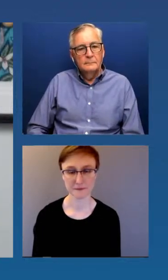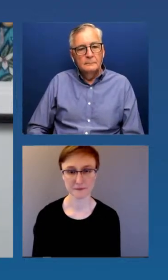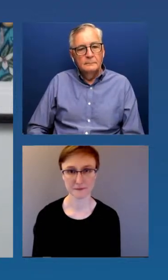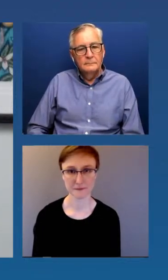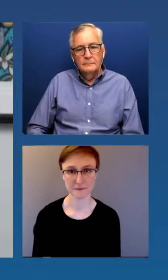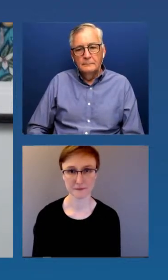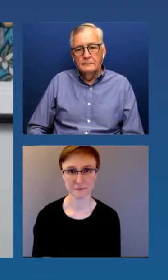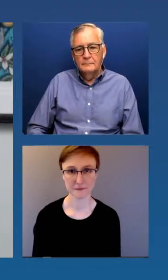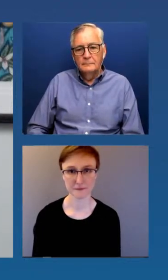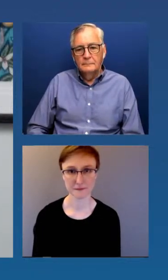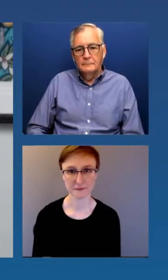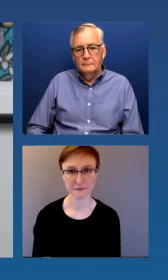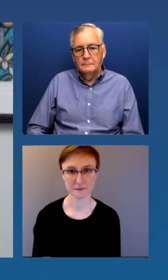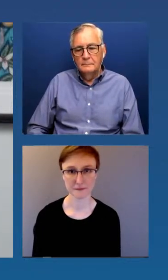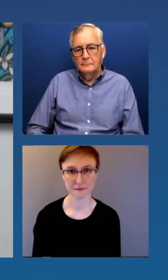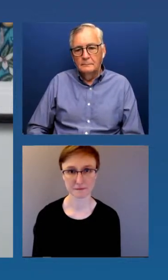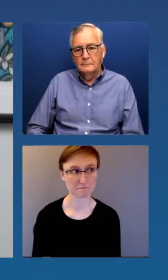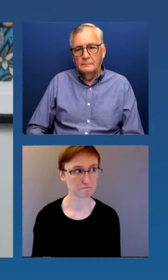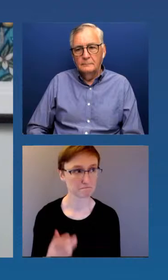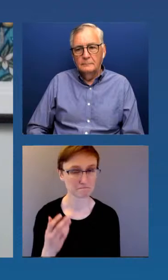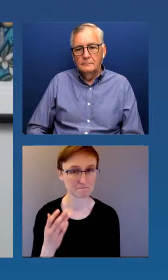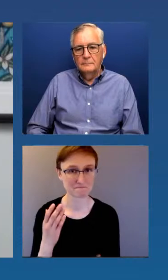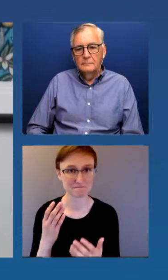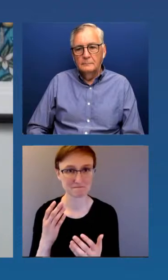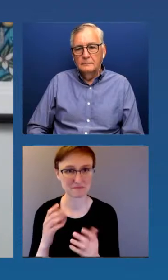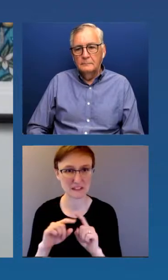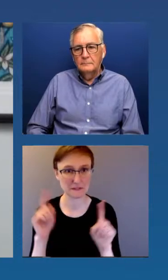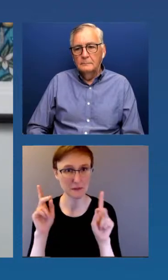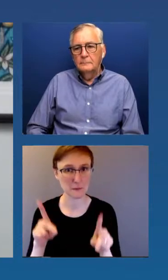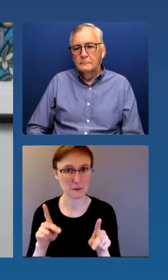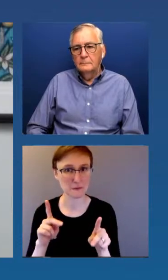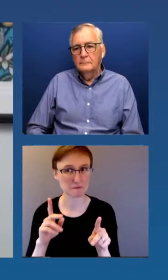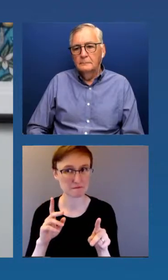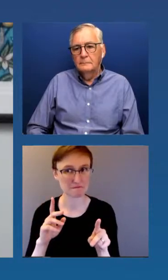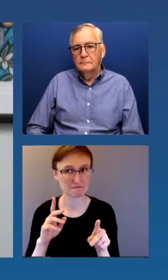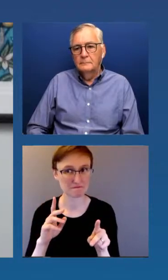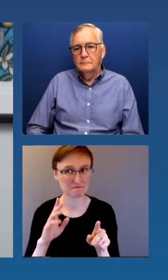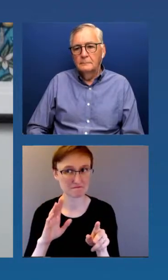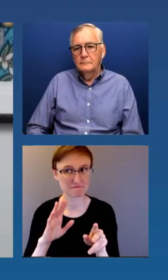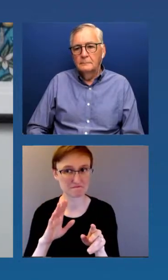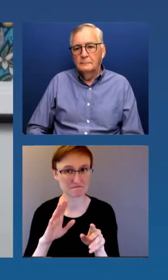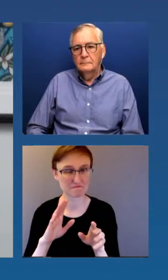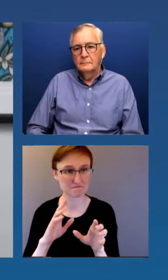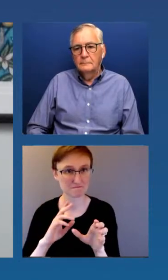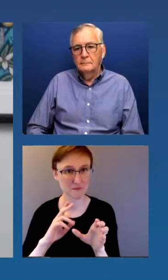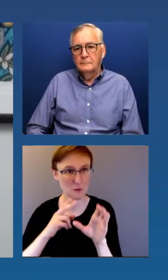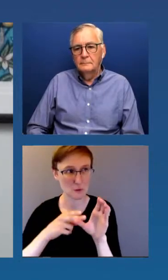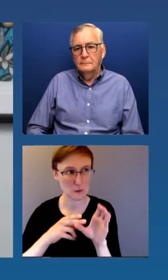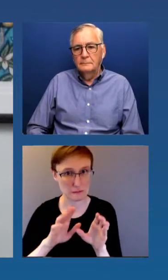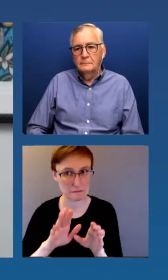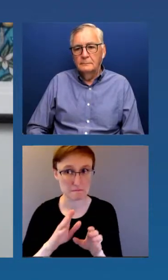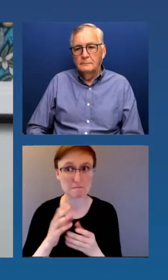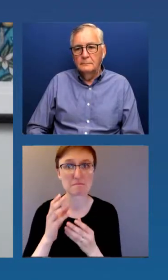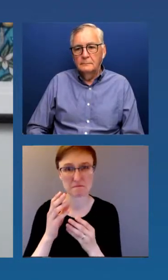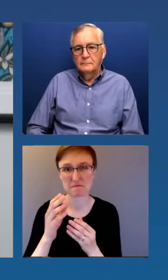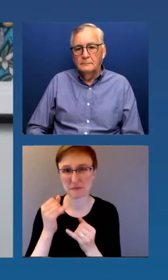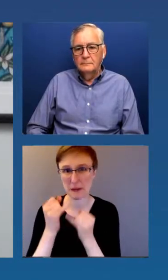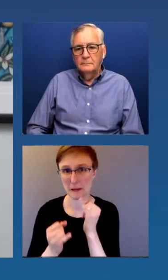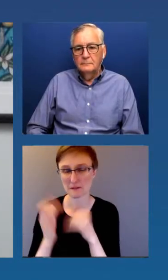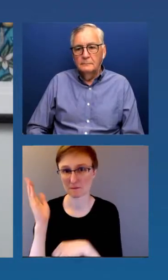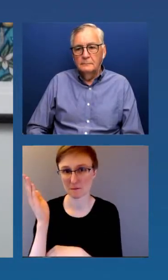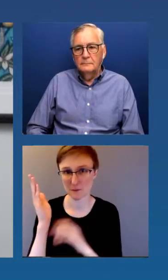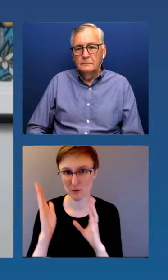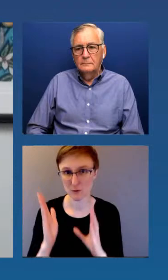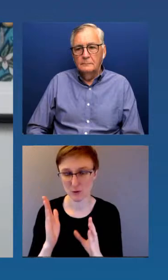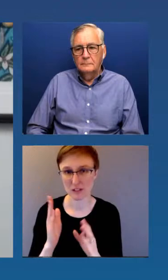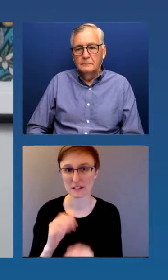Oh, I might need to step in here for Julie for our very last reporter, Kimberly Molina, CBC